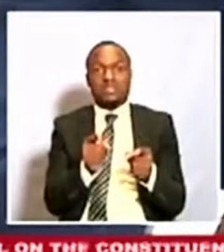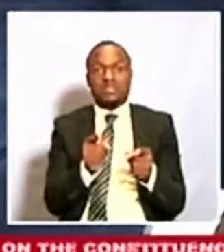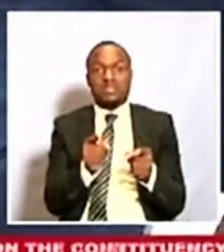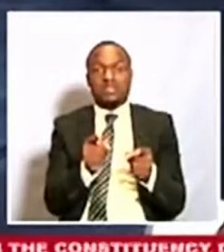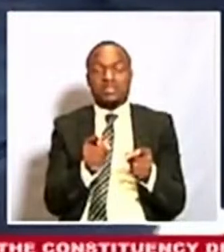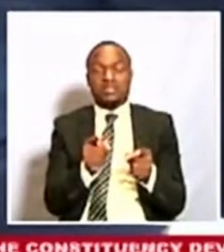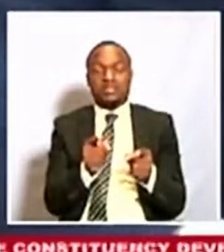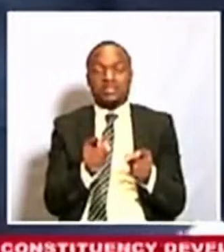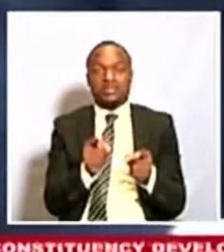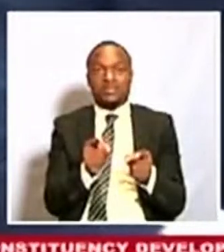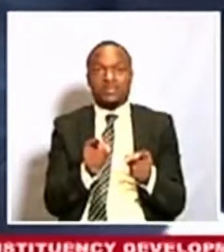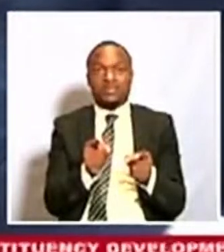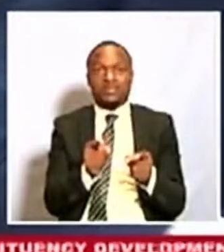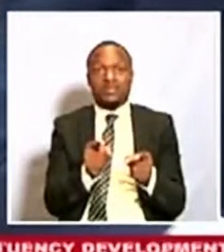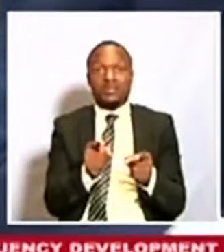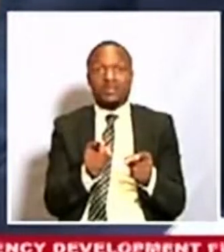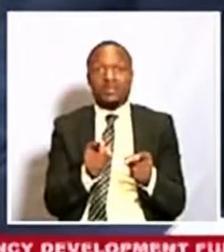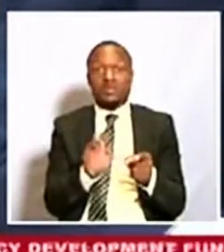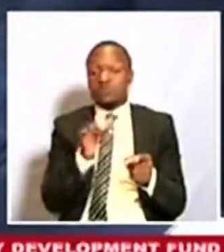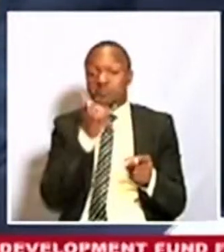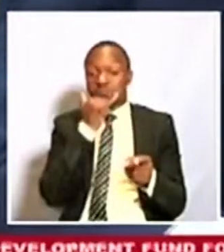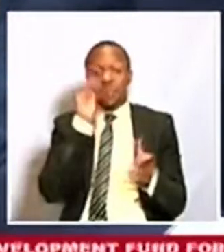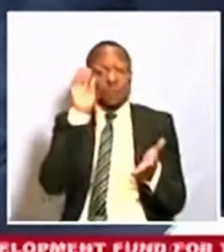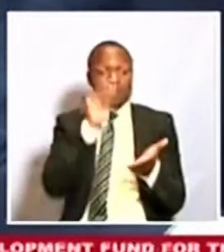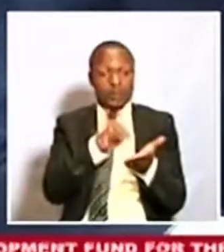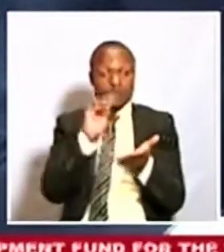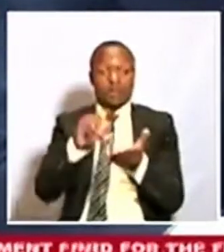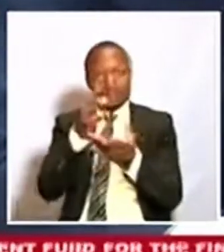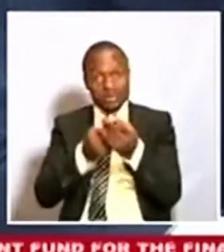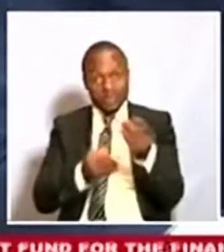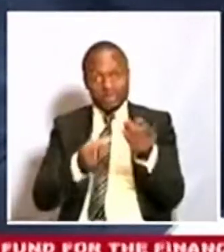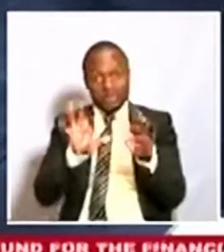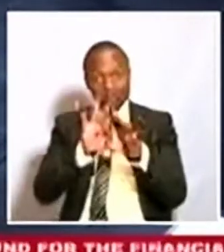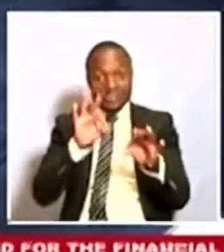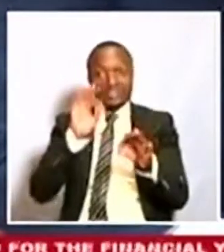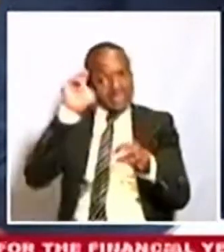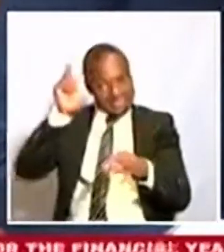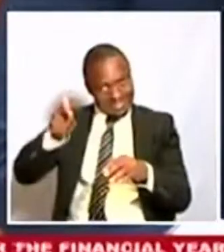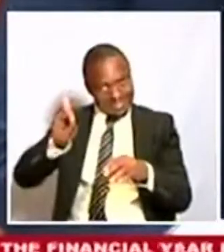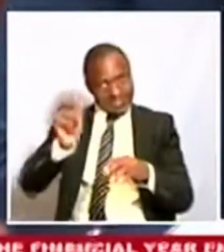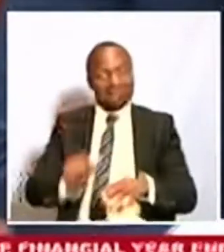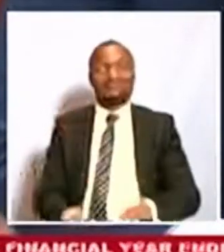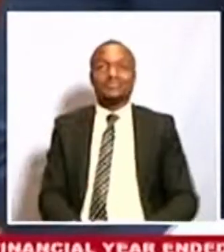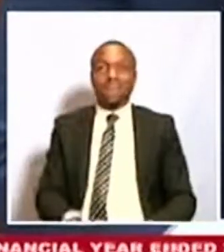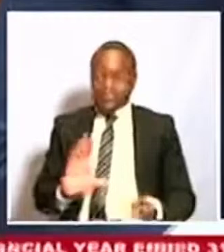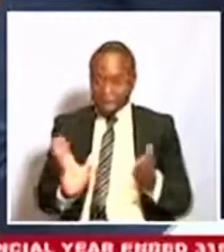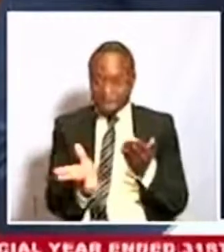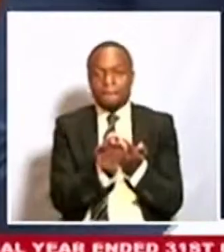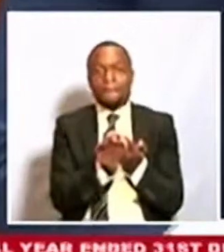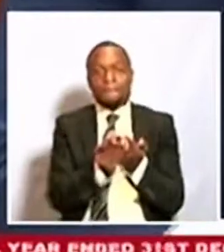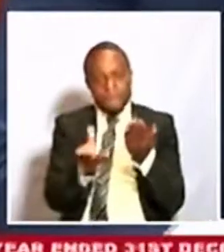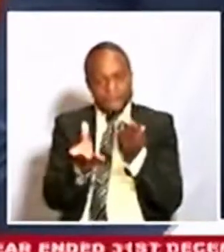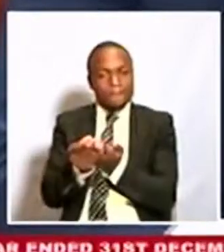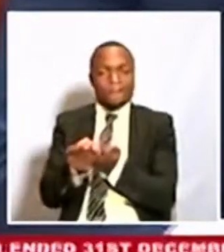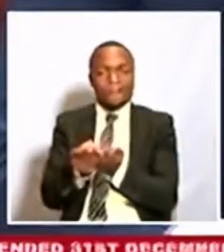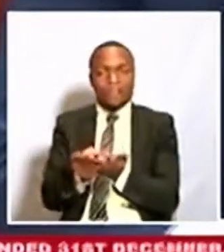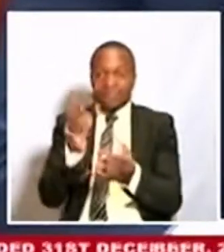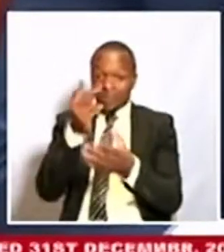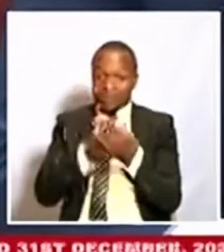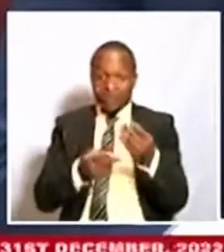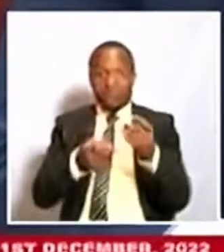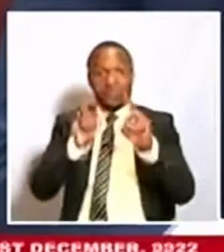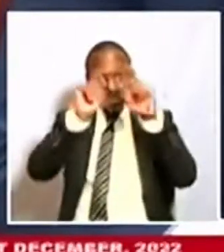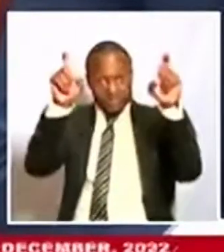these forms, which were recovered later and were attached. Both the